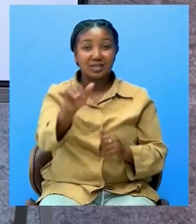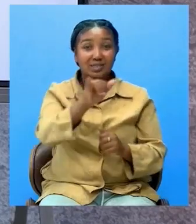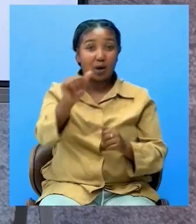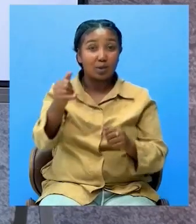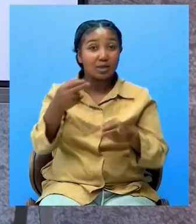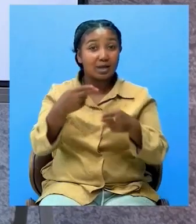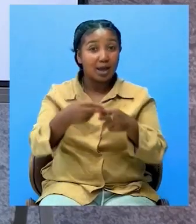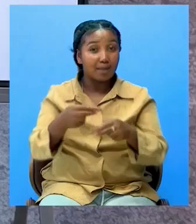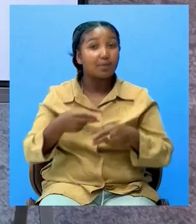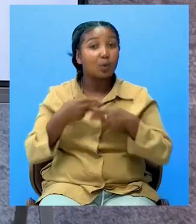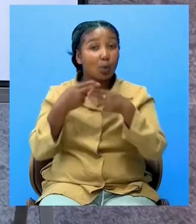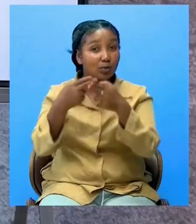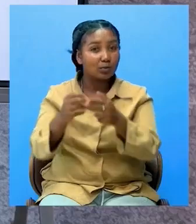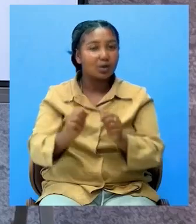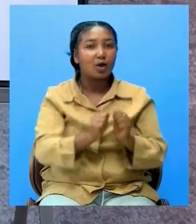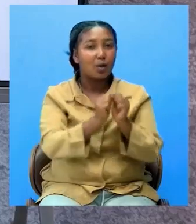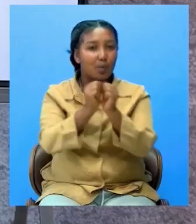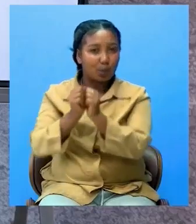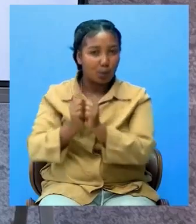kinds of name can be said